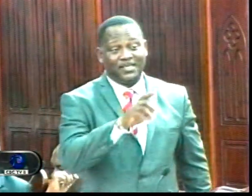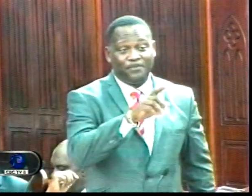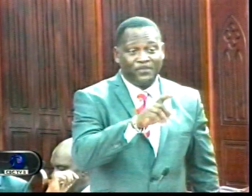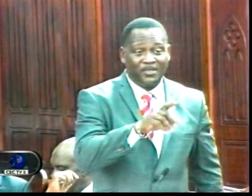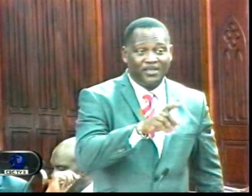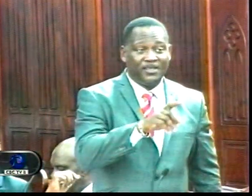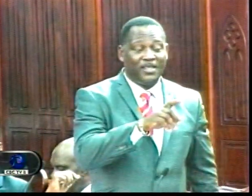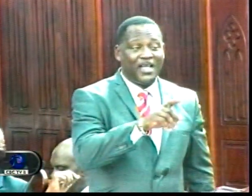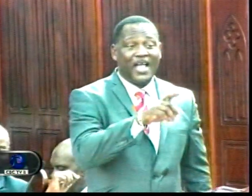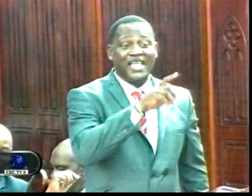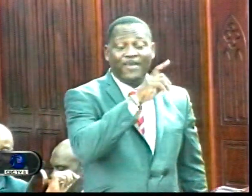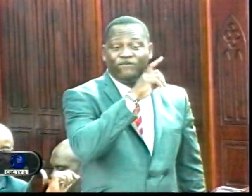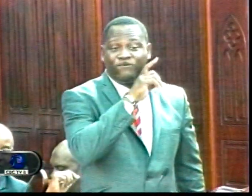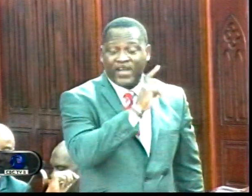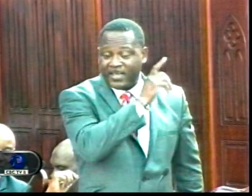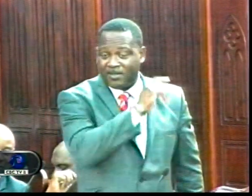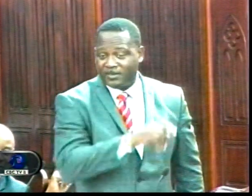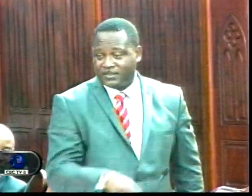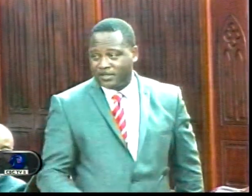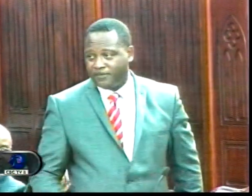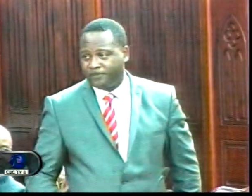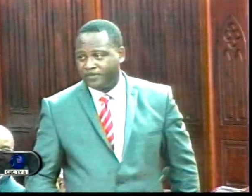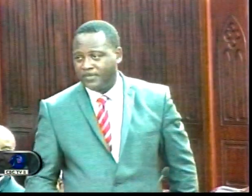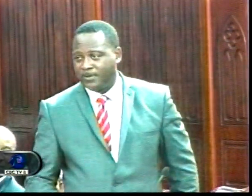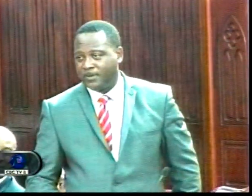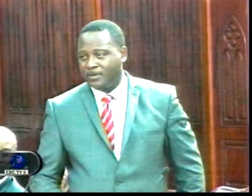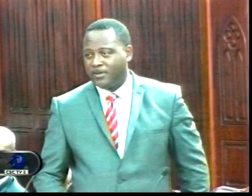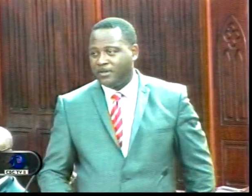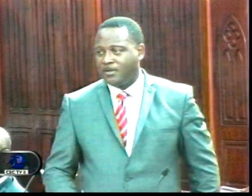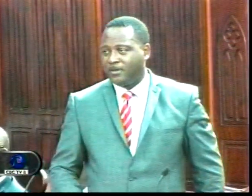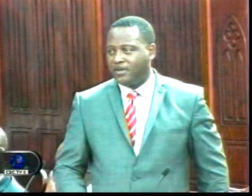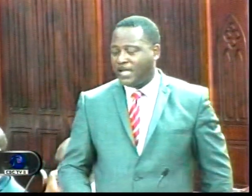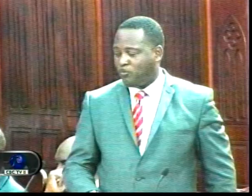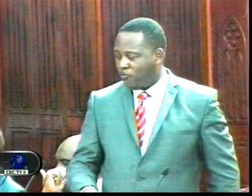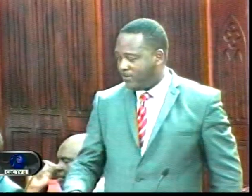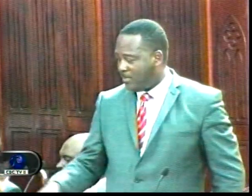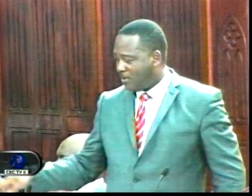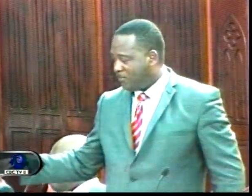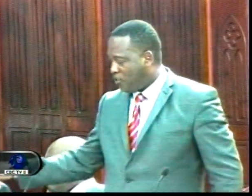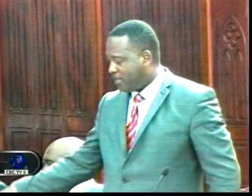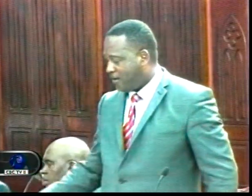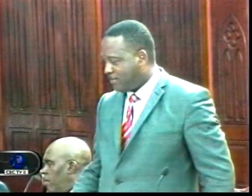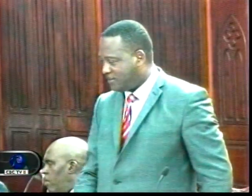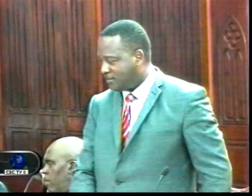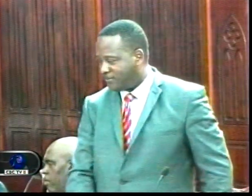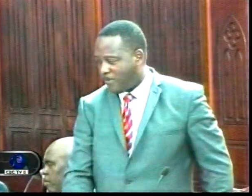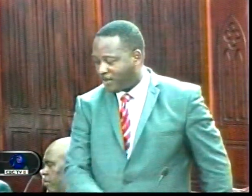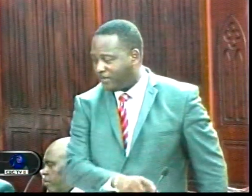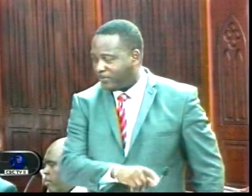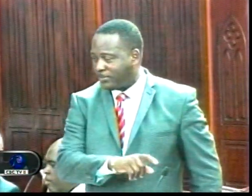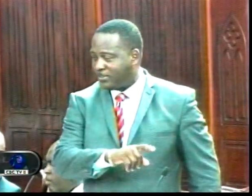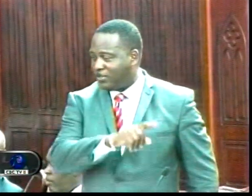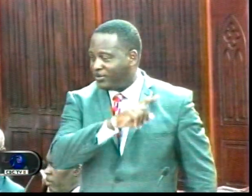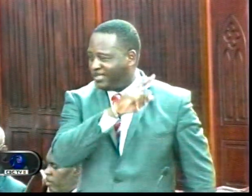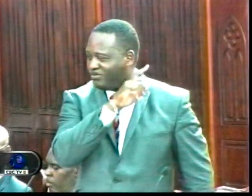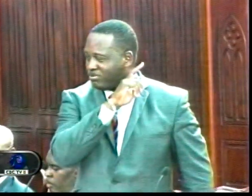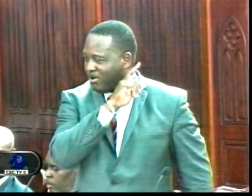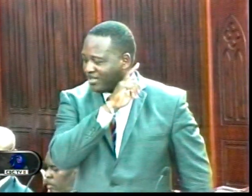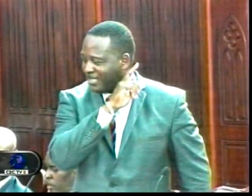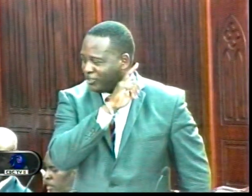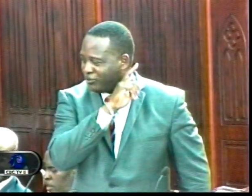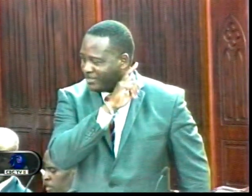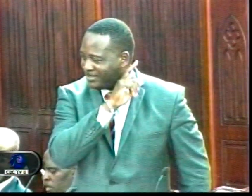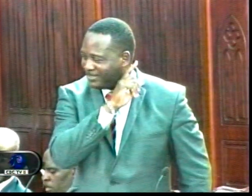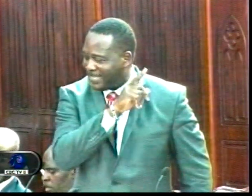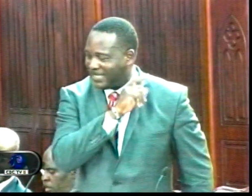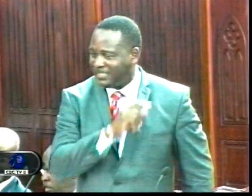see, I am very concerned. I'm moving beyond the point of this smuggling persons down to the broader